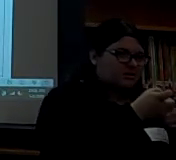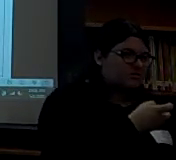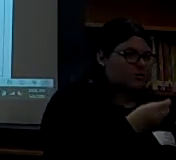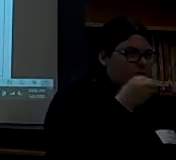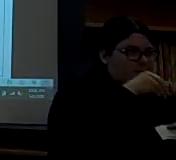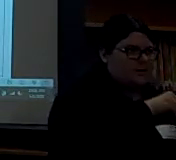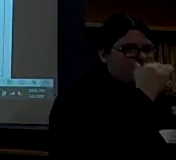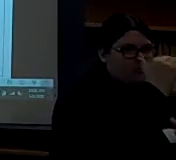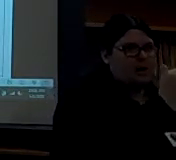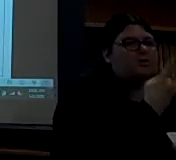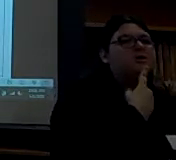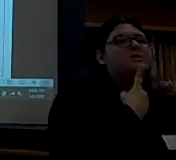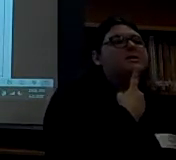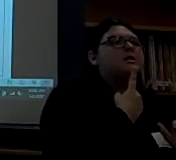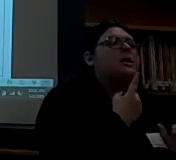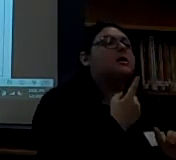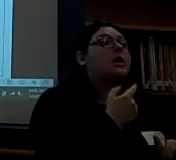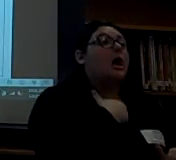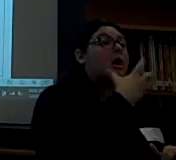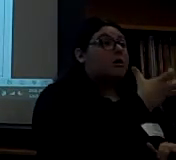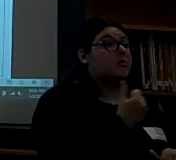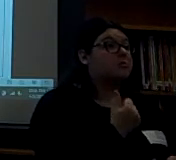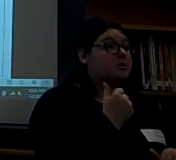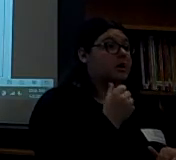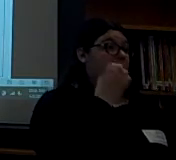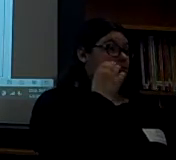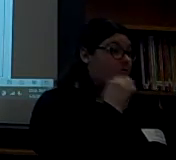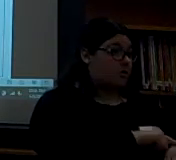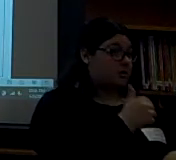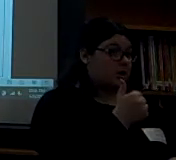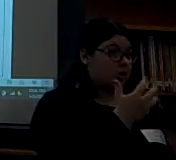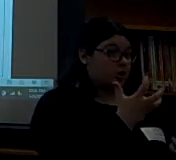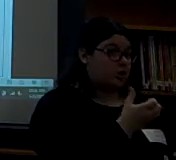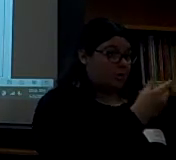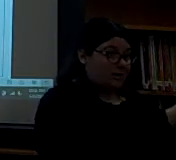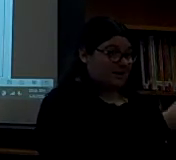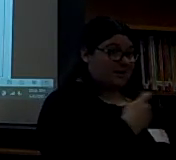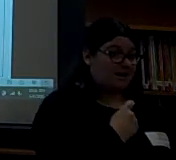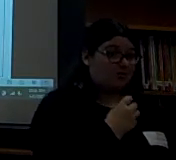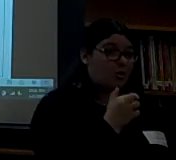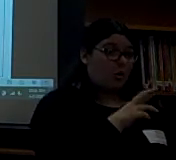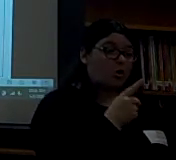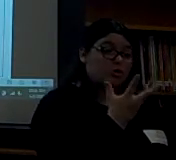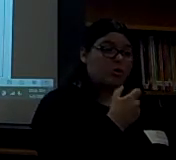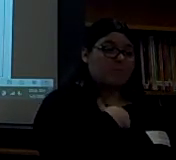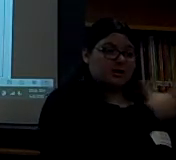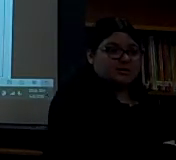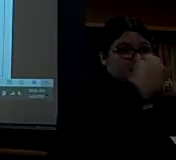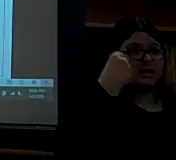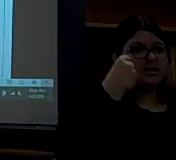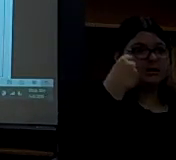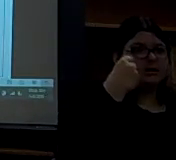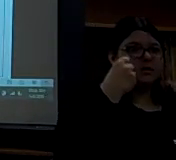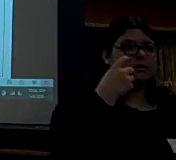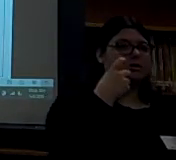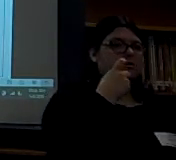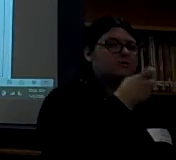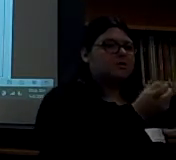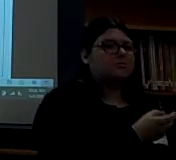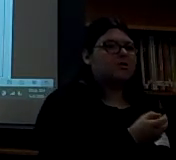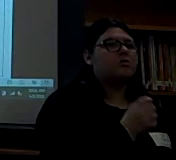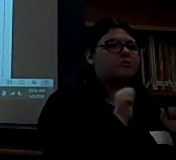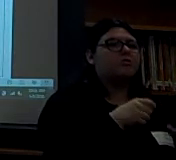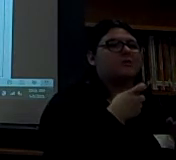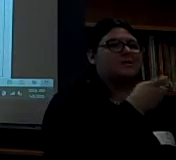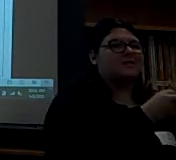the boundary. So saying something like, I'm taking your phone at 10, do you want to give it to me or do you want me to take it? So giving them some control. You can always give